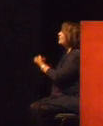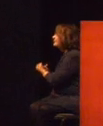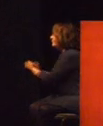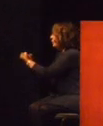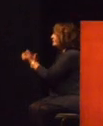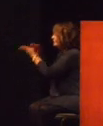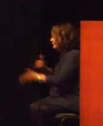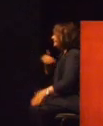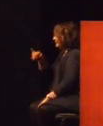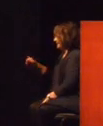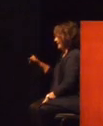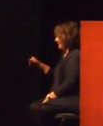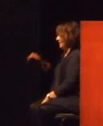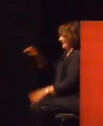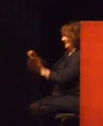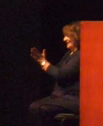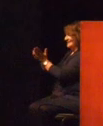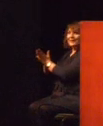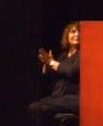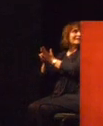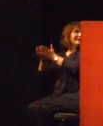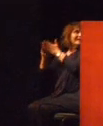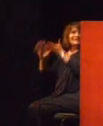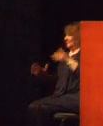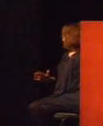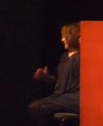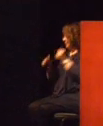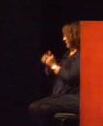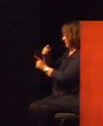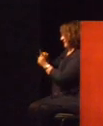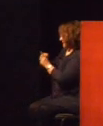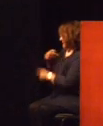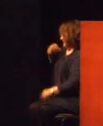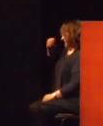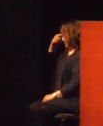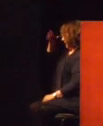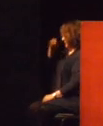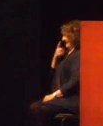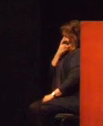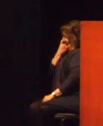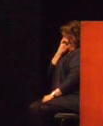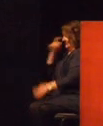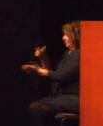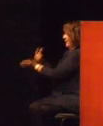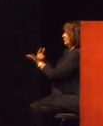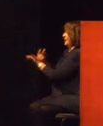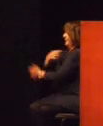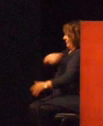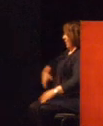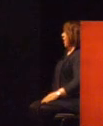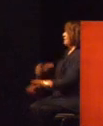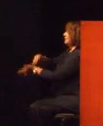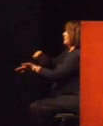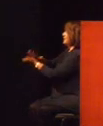racial identity. This is an example of students with a positive racial identity. These are young black men. They're just graduating from Harvard Medical School.